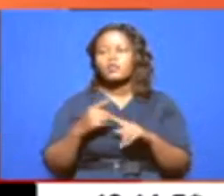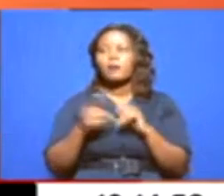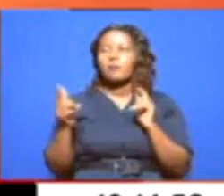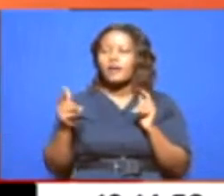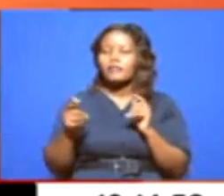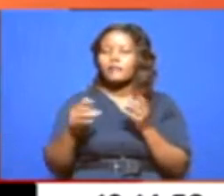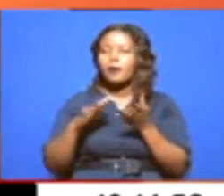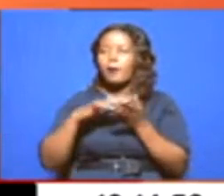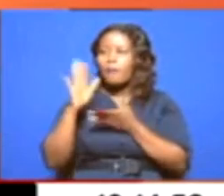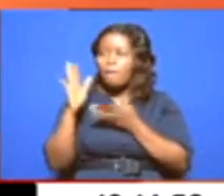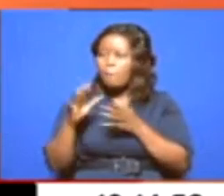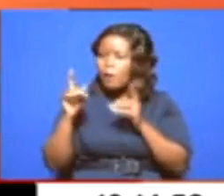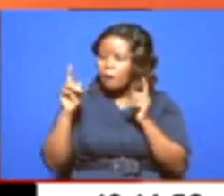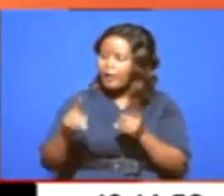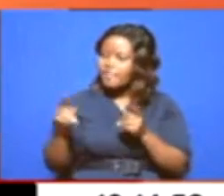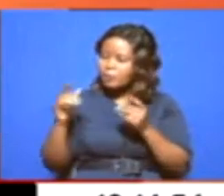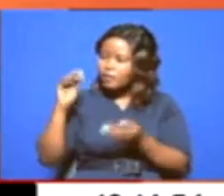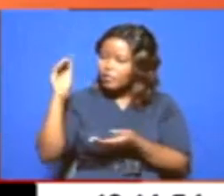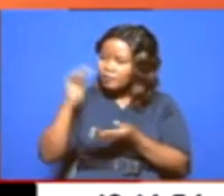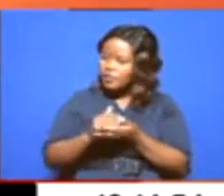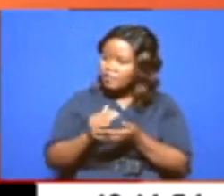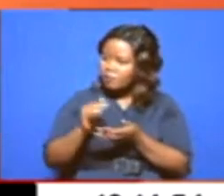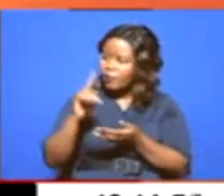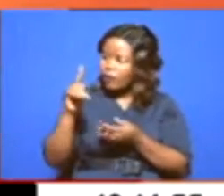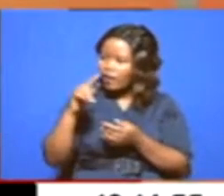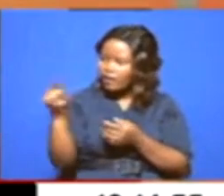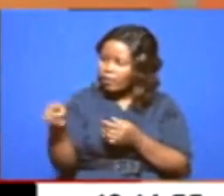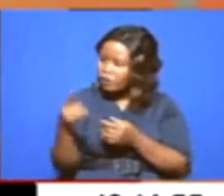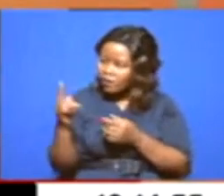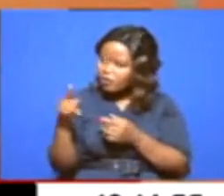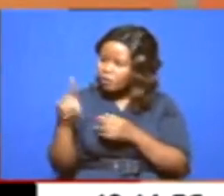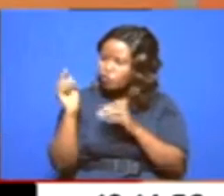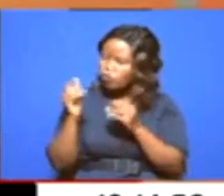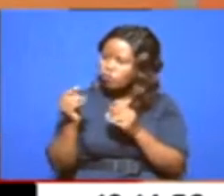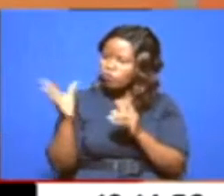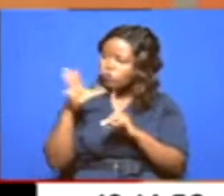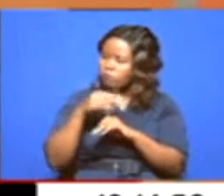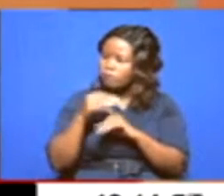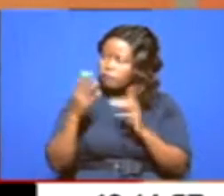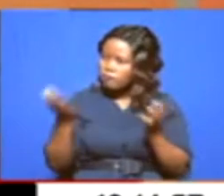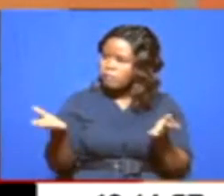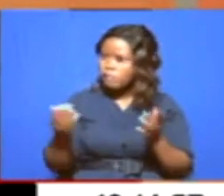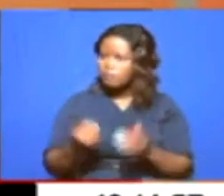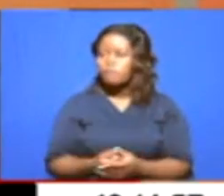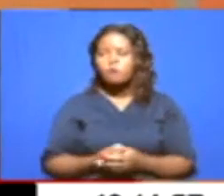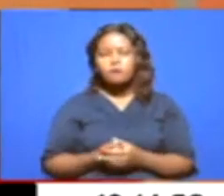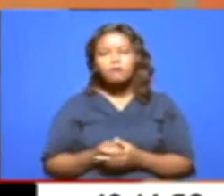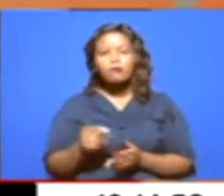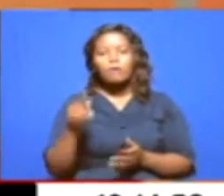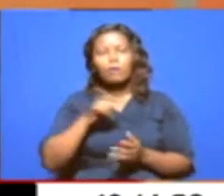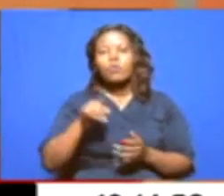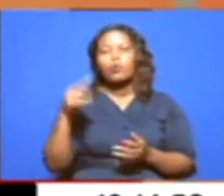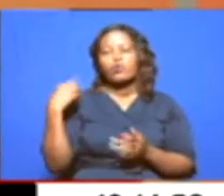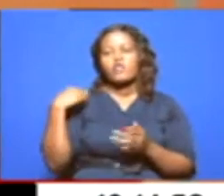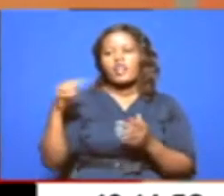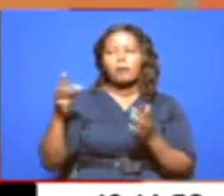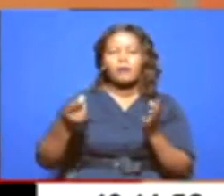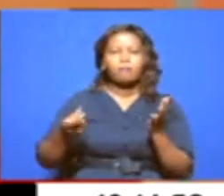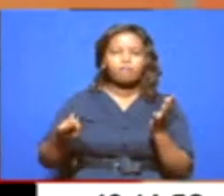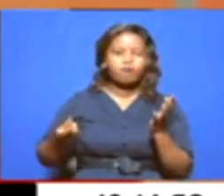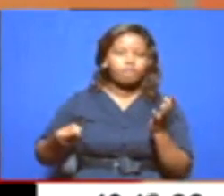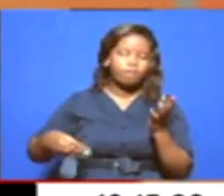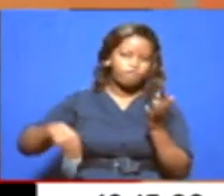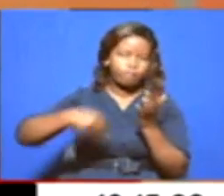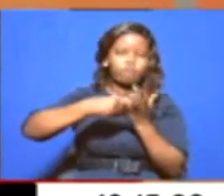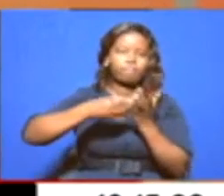1,000 for all of them. How are you working around this? Our additional numbers will not exceed 1,000. So we want to make sure